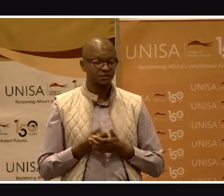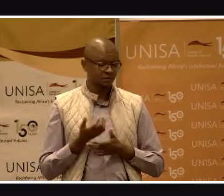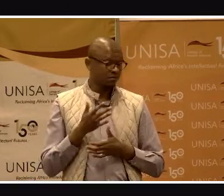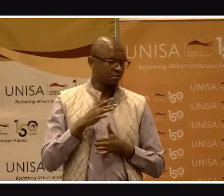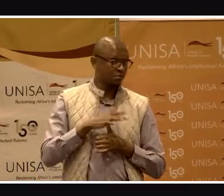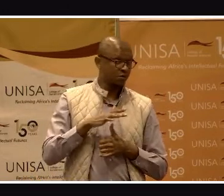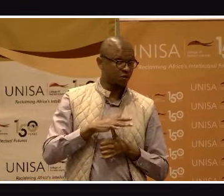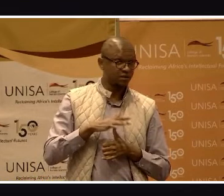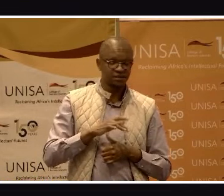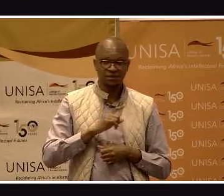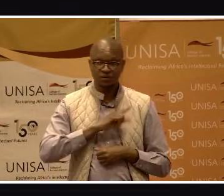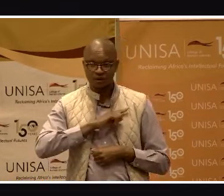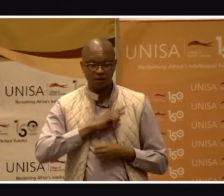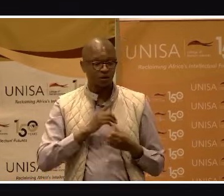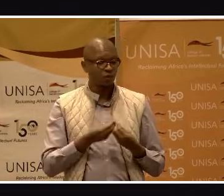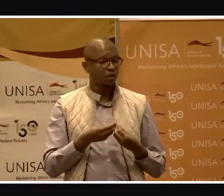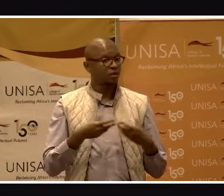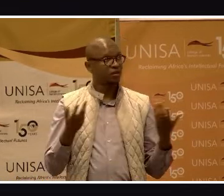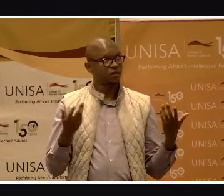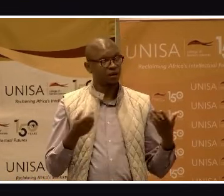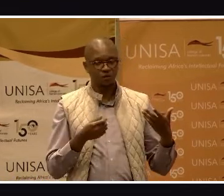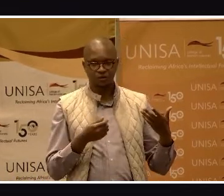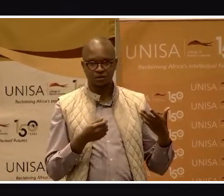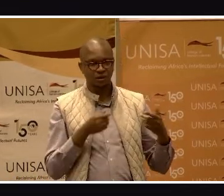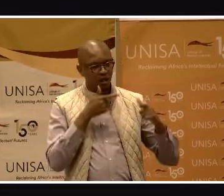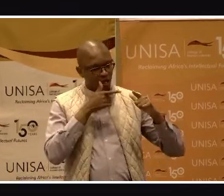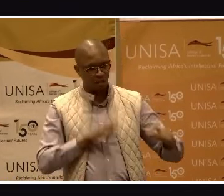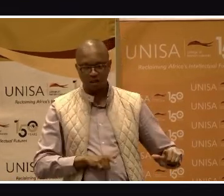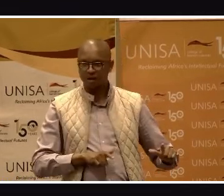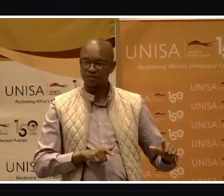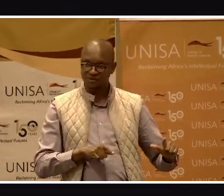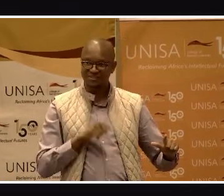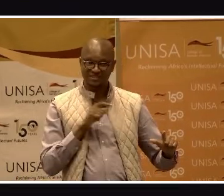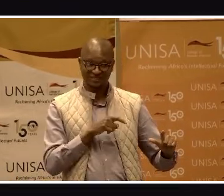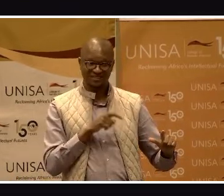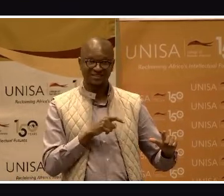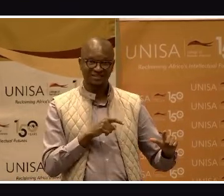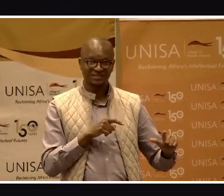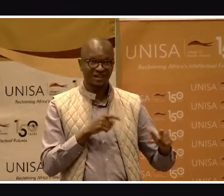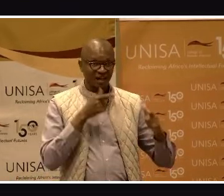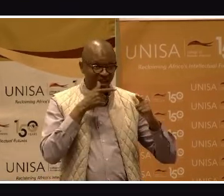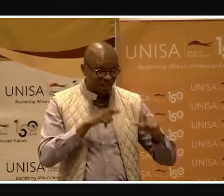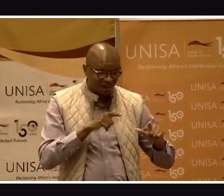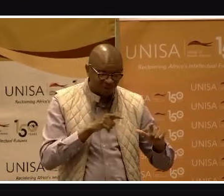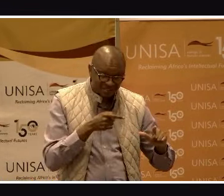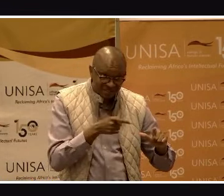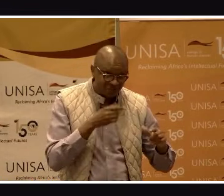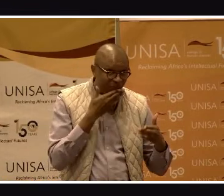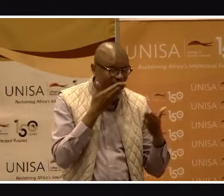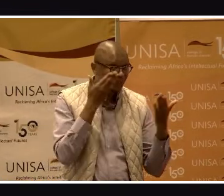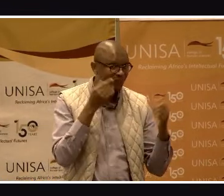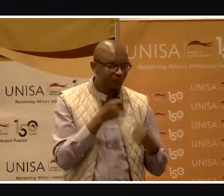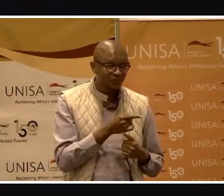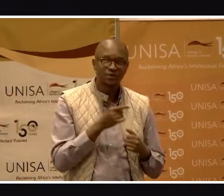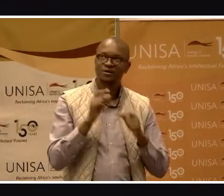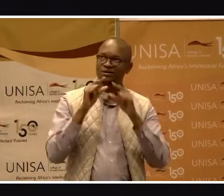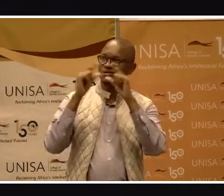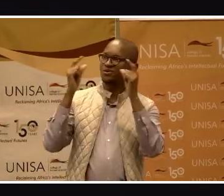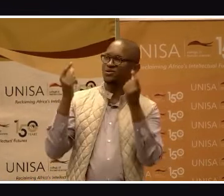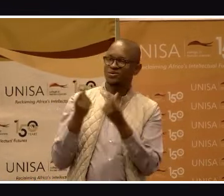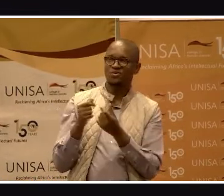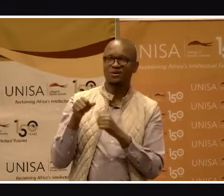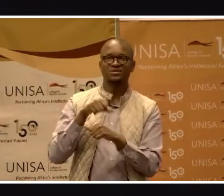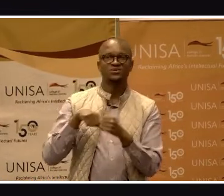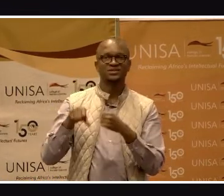without them, without the languages, we cannot talk about the growth of global society. In other